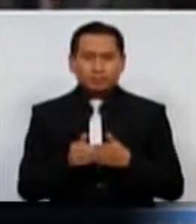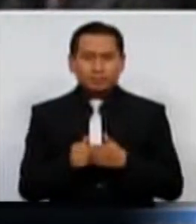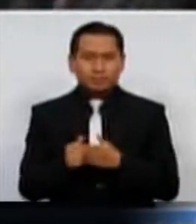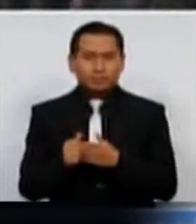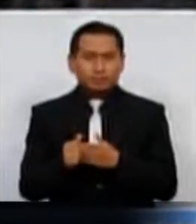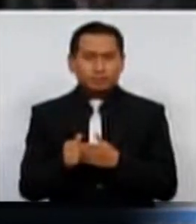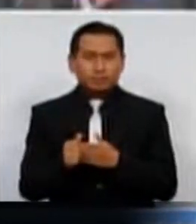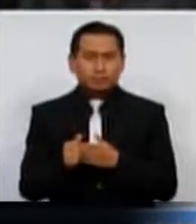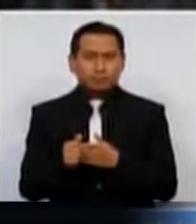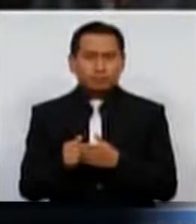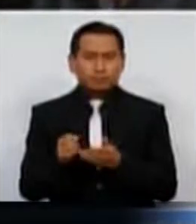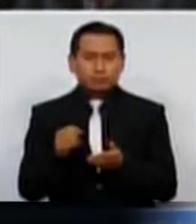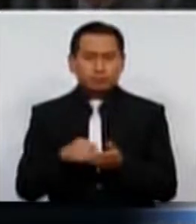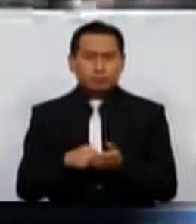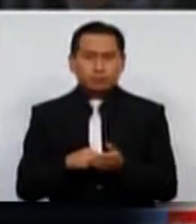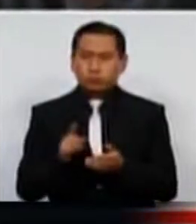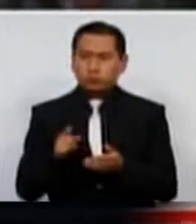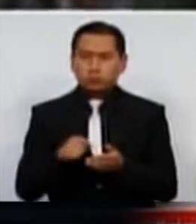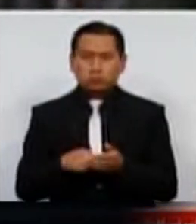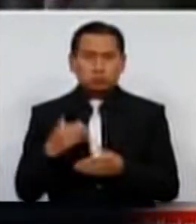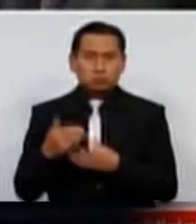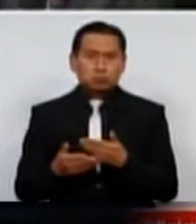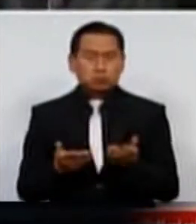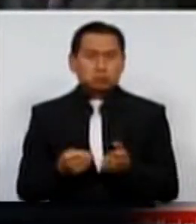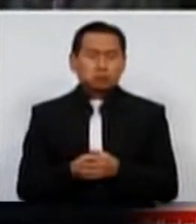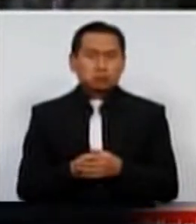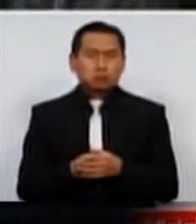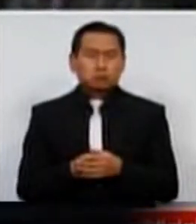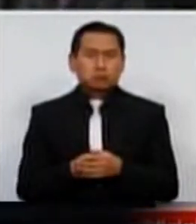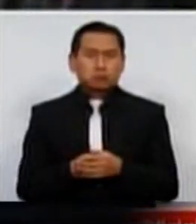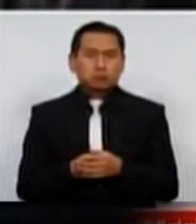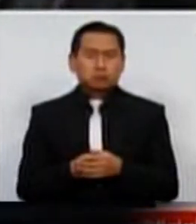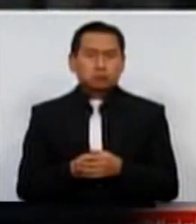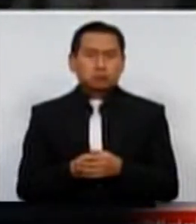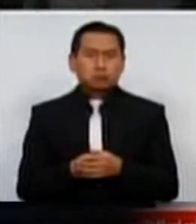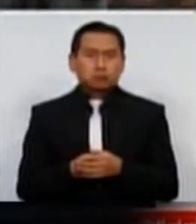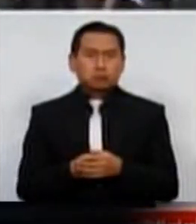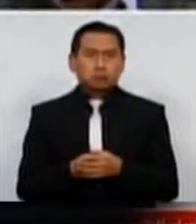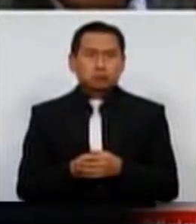to reconduce this process.